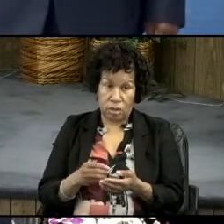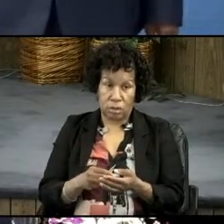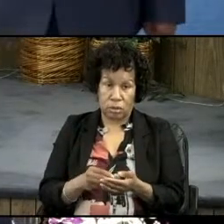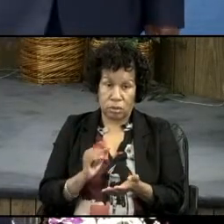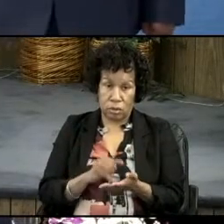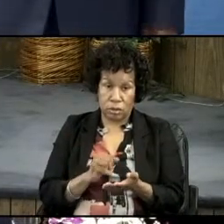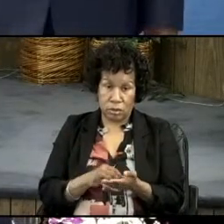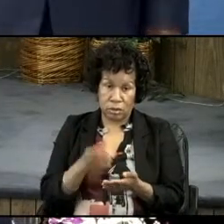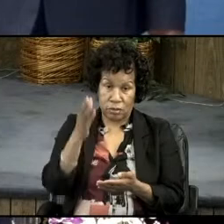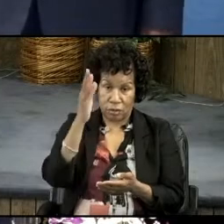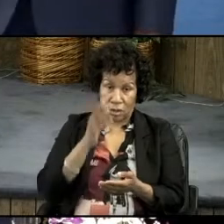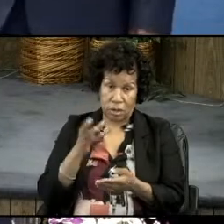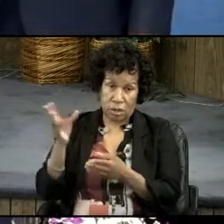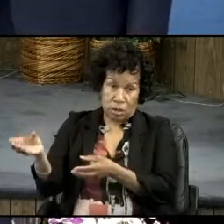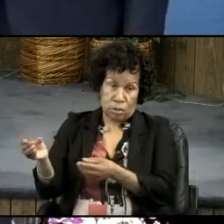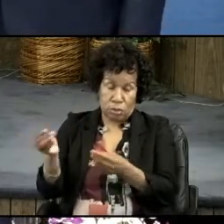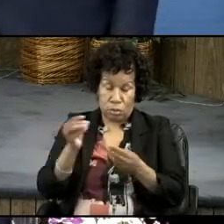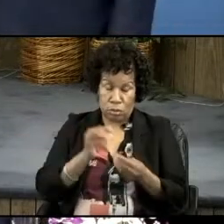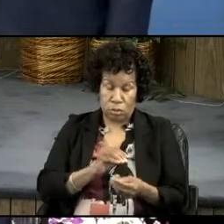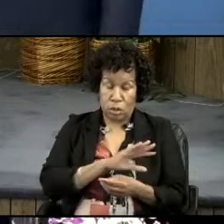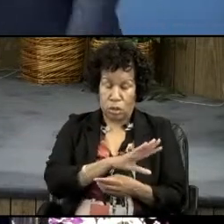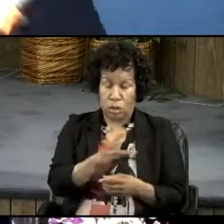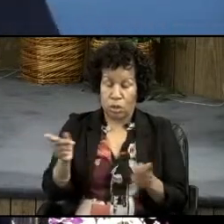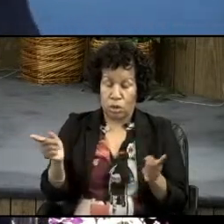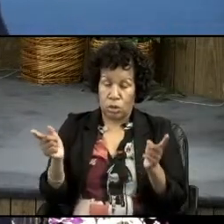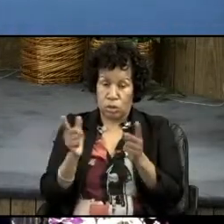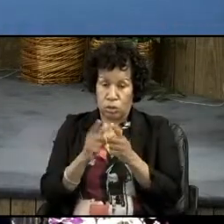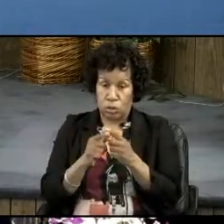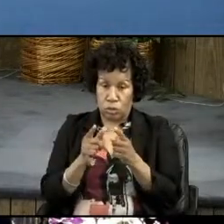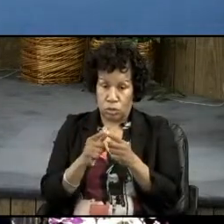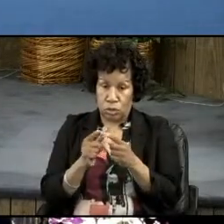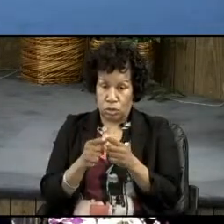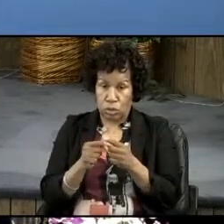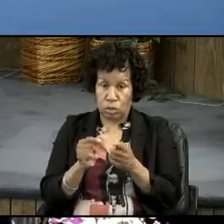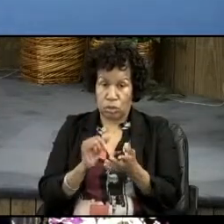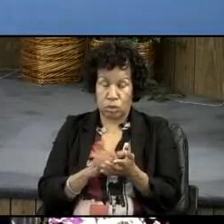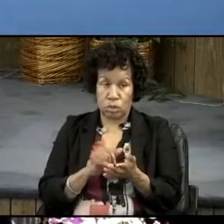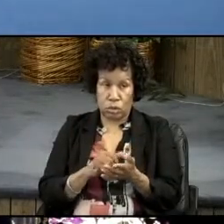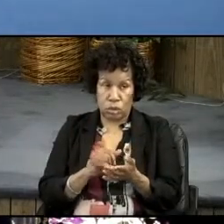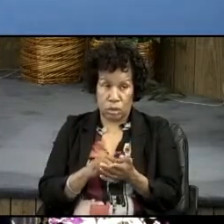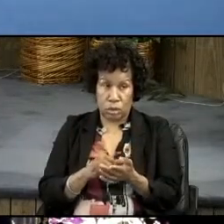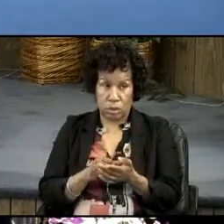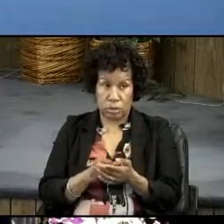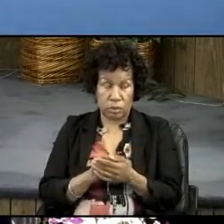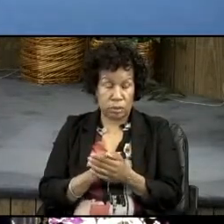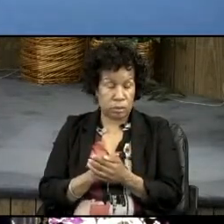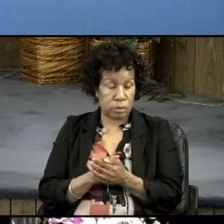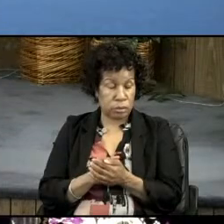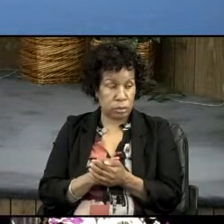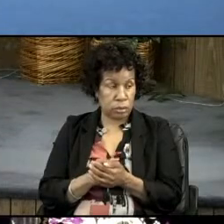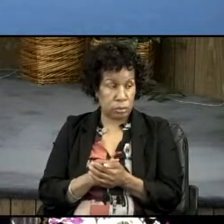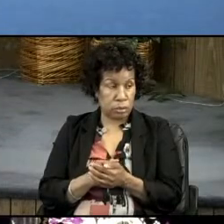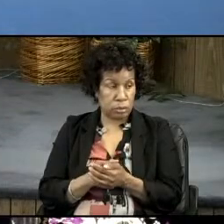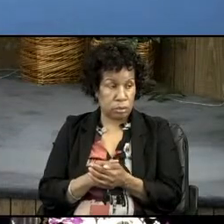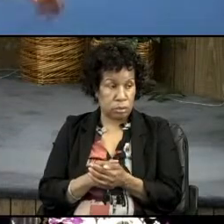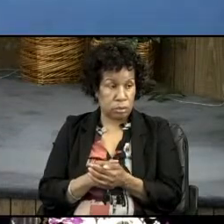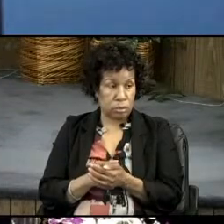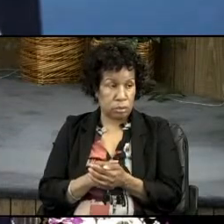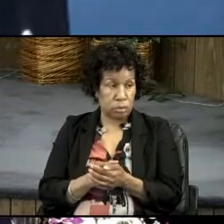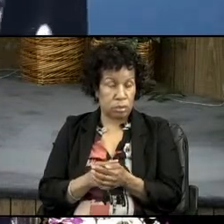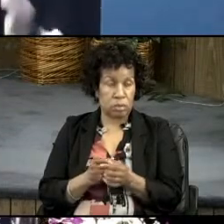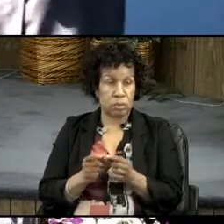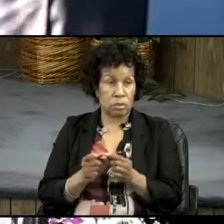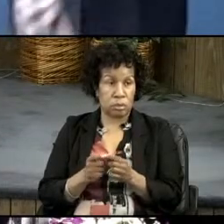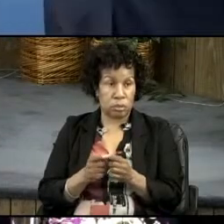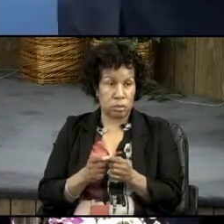you to the party, you better let God ride the thing all the way out. You got to stick with the one that brought you. Amen, amen. So here's